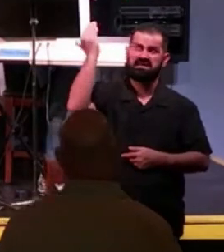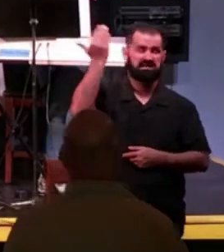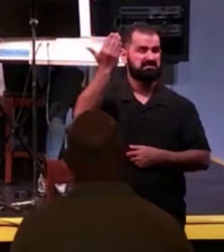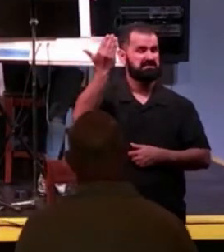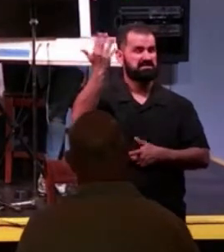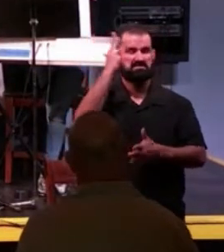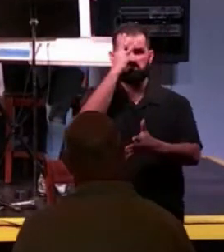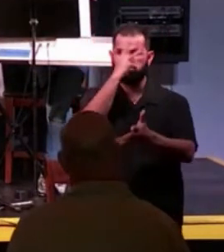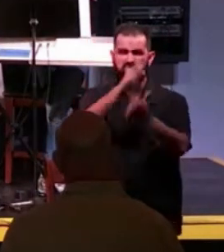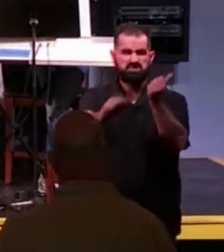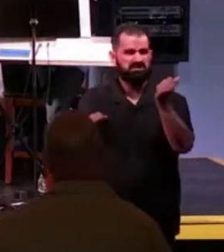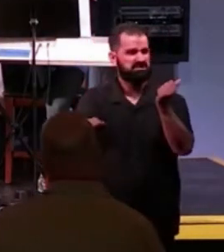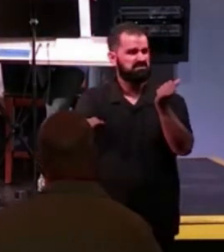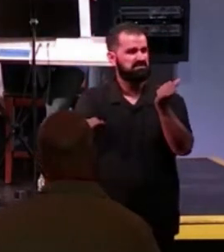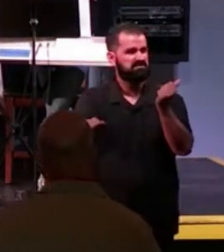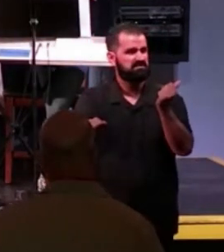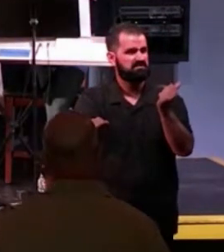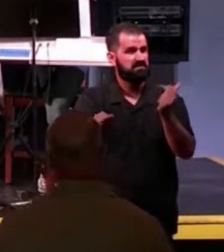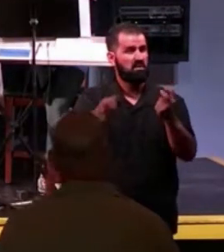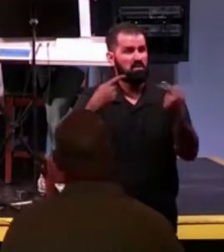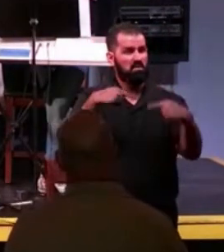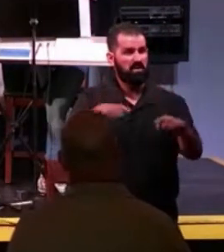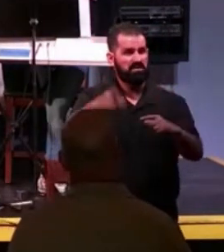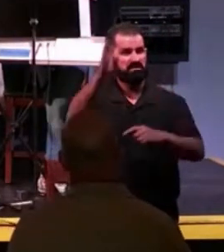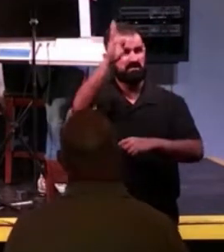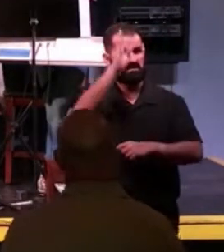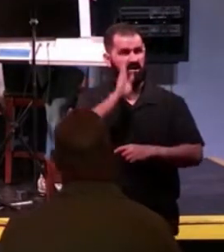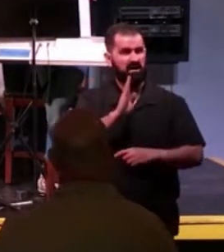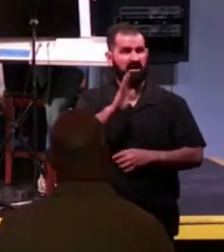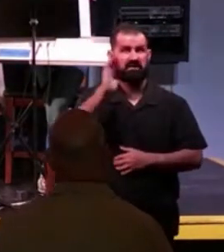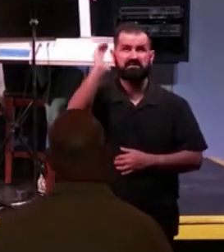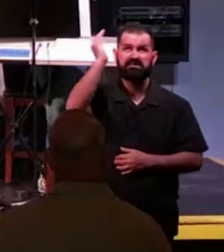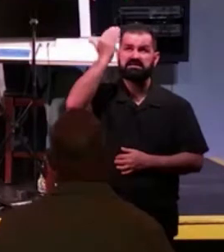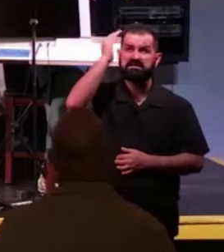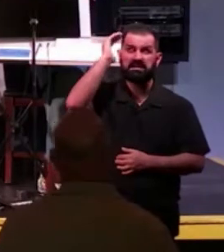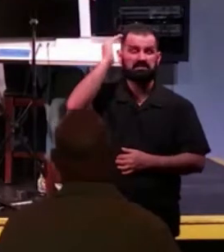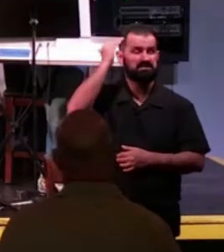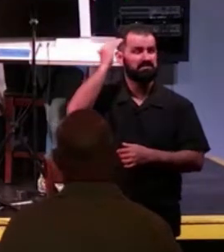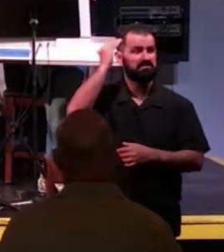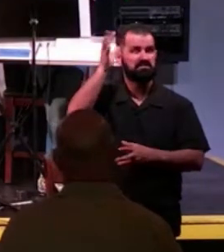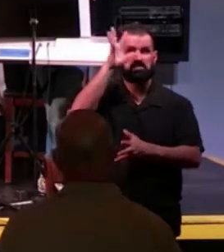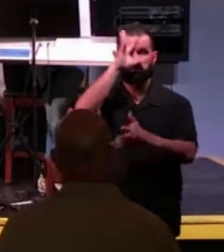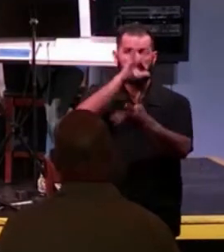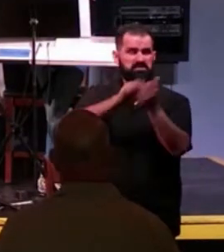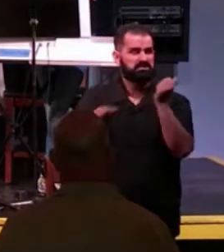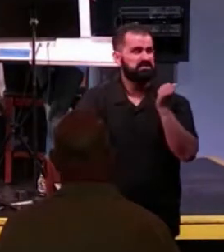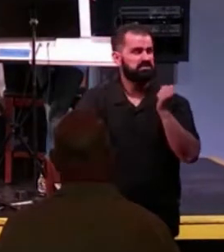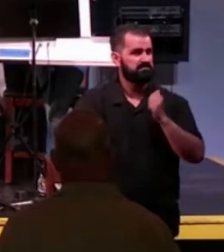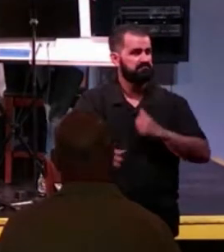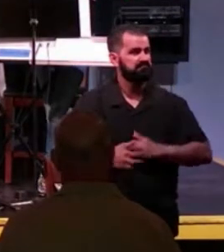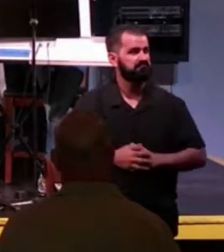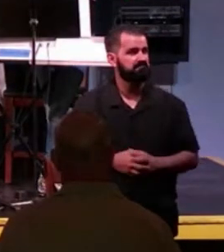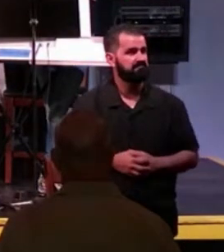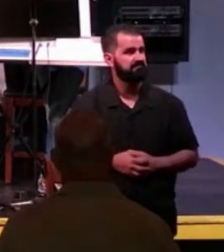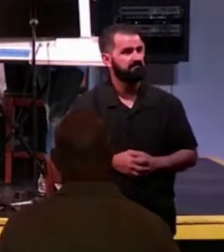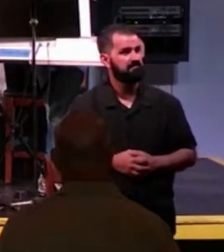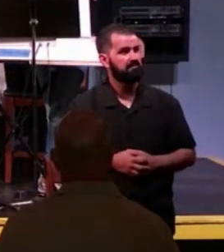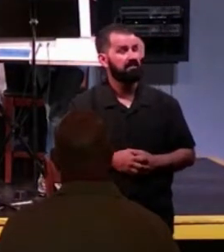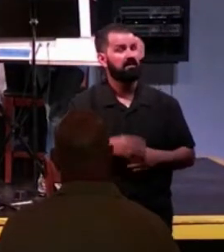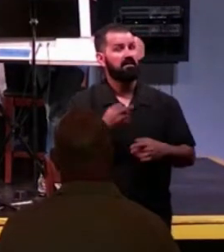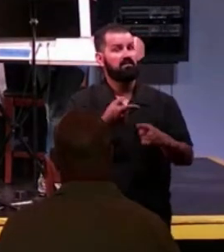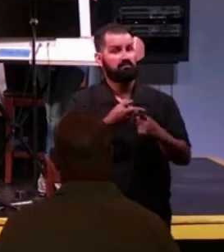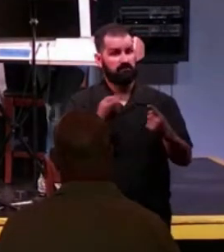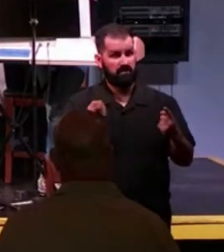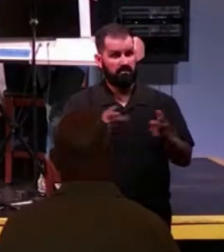ruthless. When God seems ruthless. From